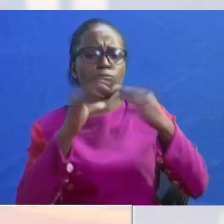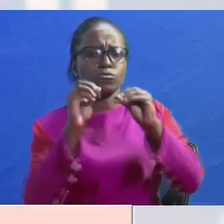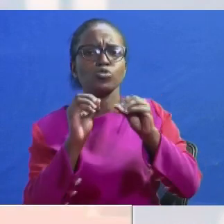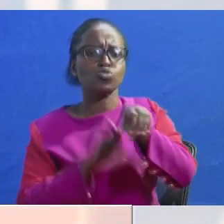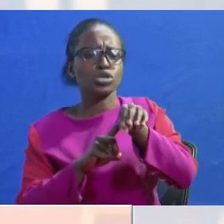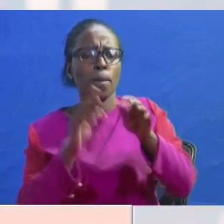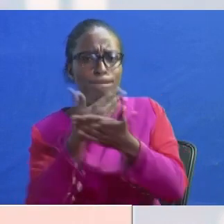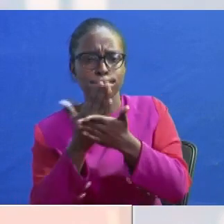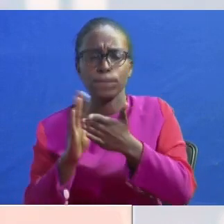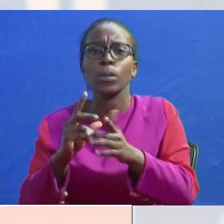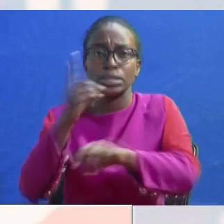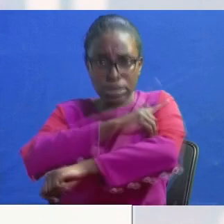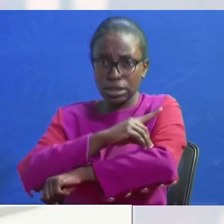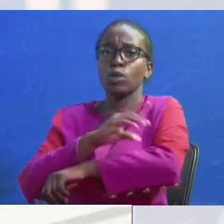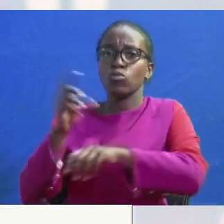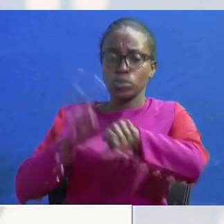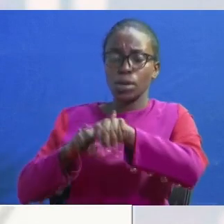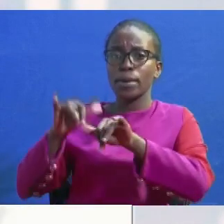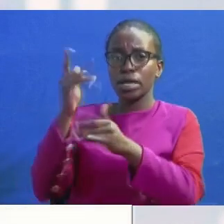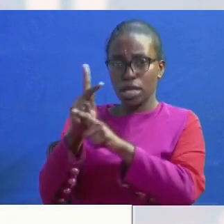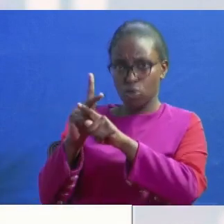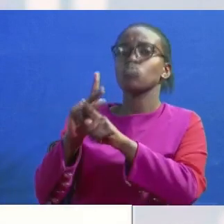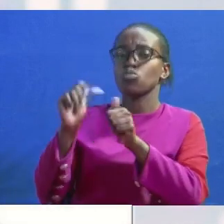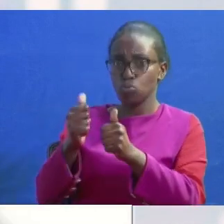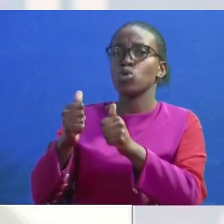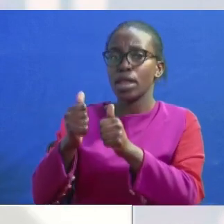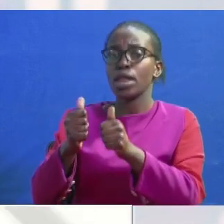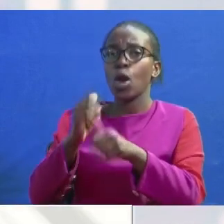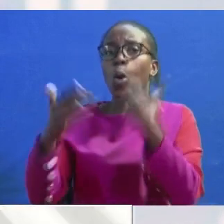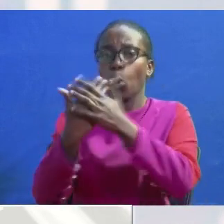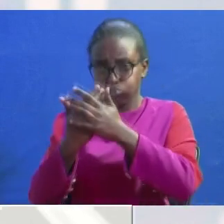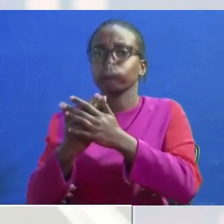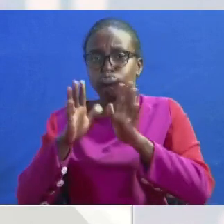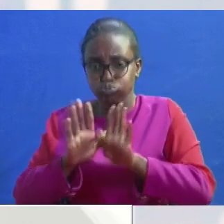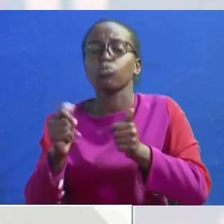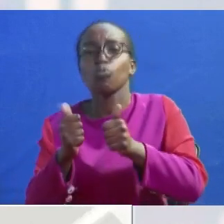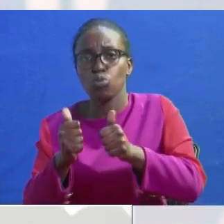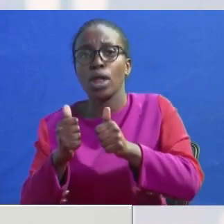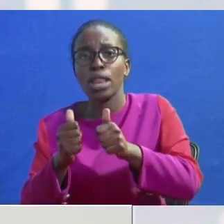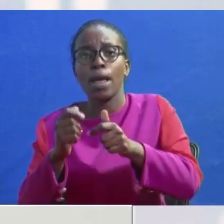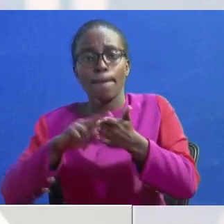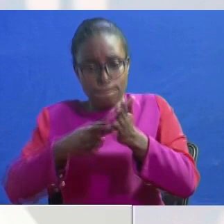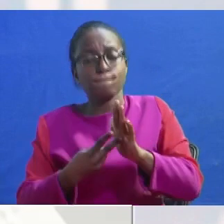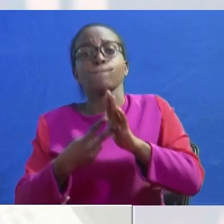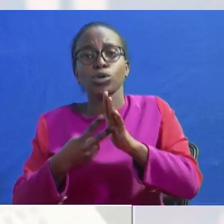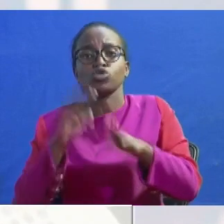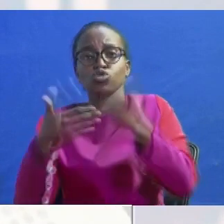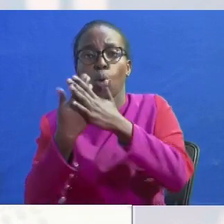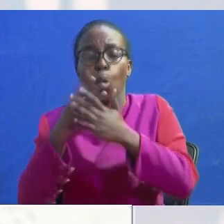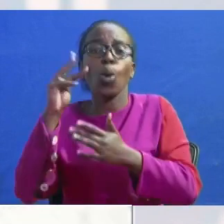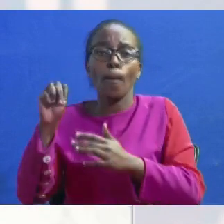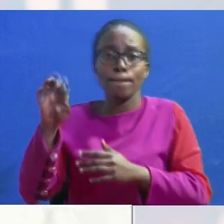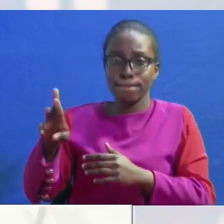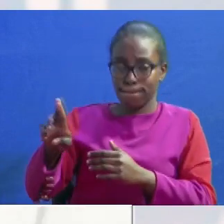the day, maintained that the impeachment motions that are presented against her are just a means by a number of Meru leaders to weaken